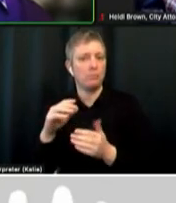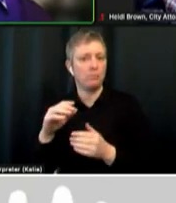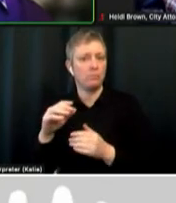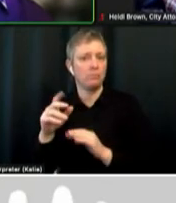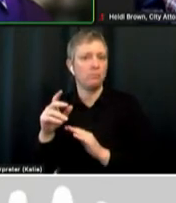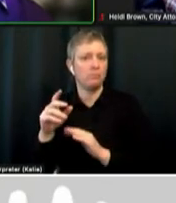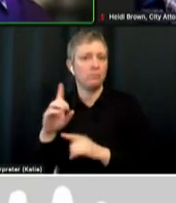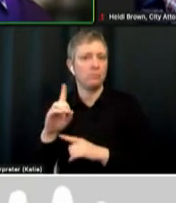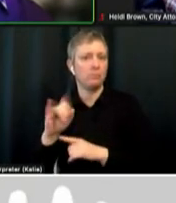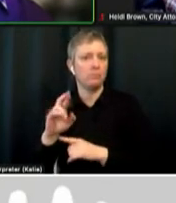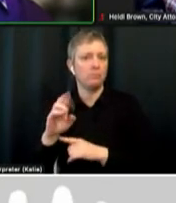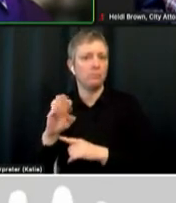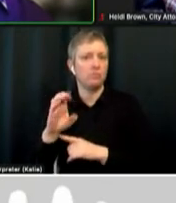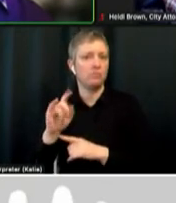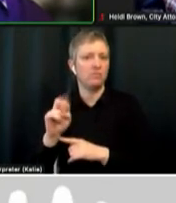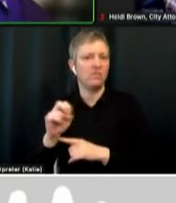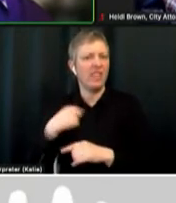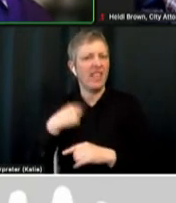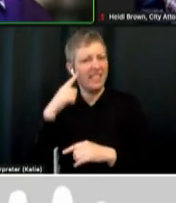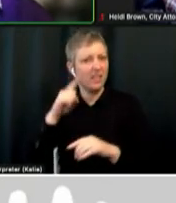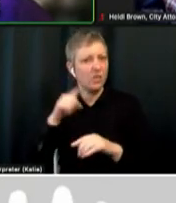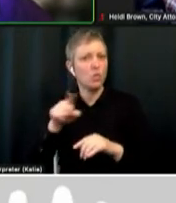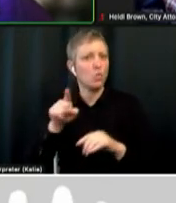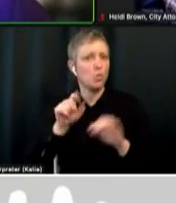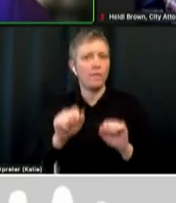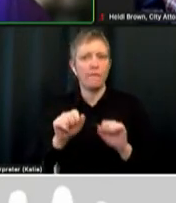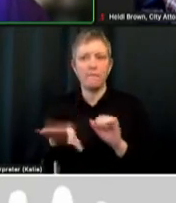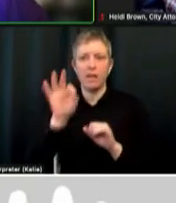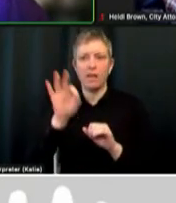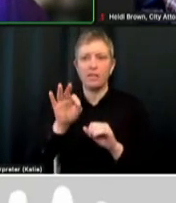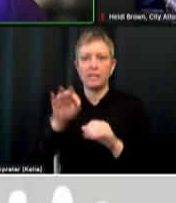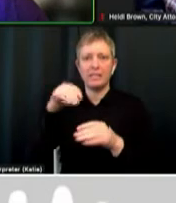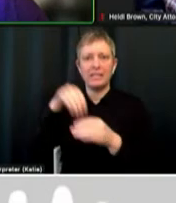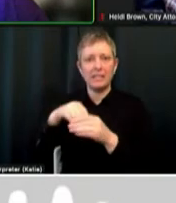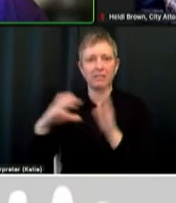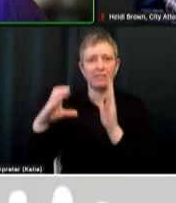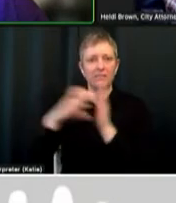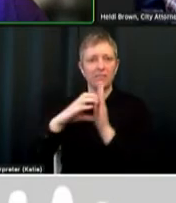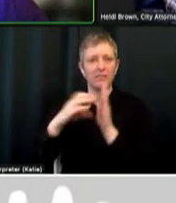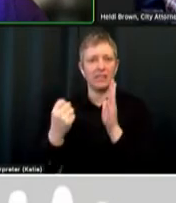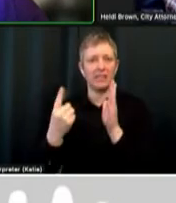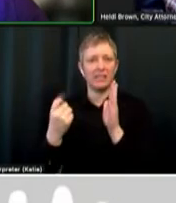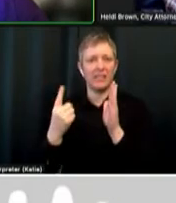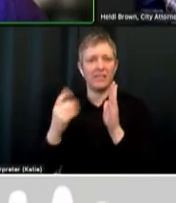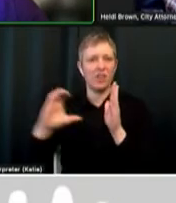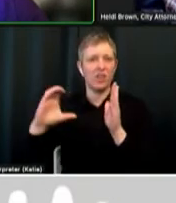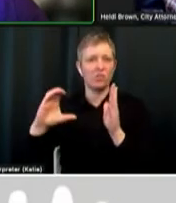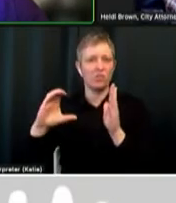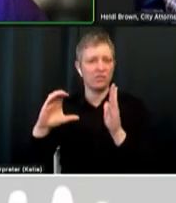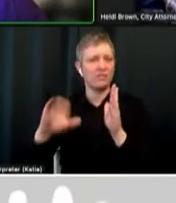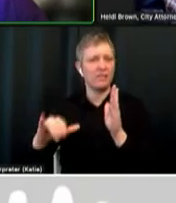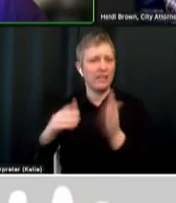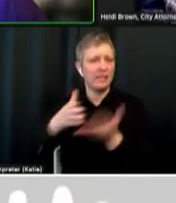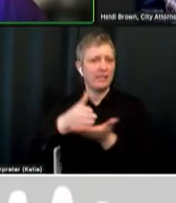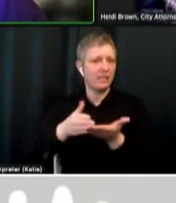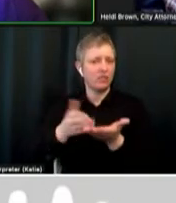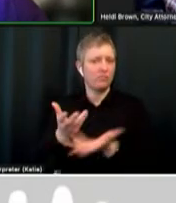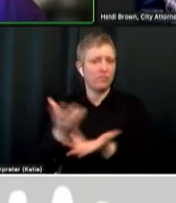1100 series, 11? I'm not sure where, body-worn camera